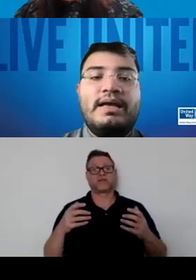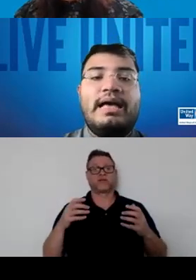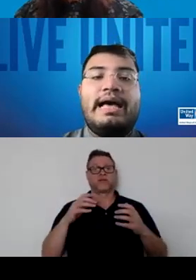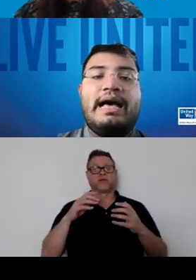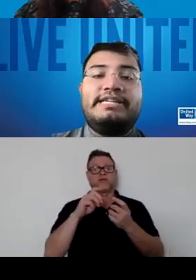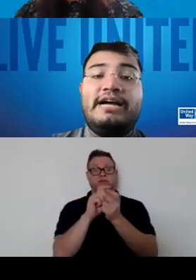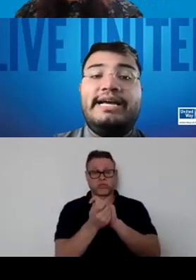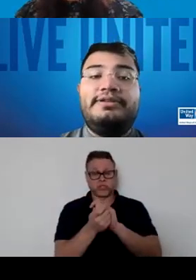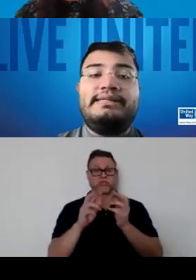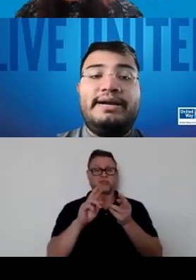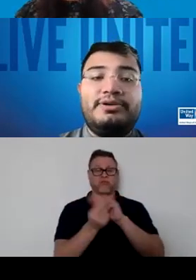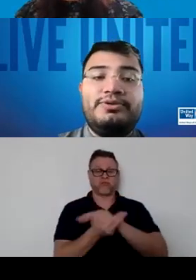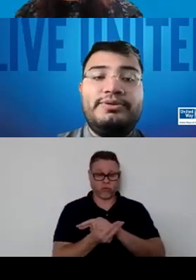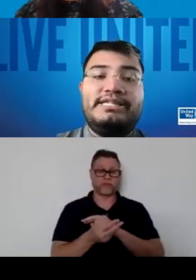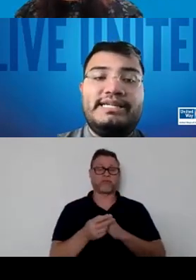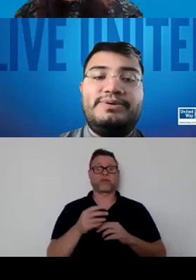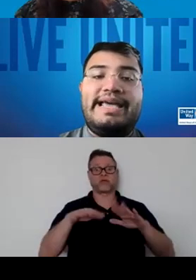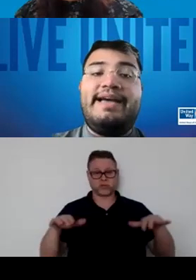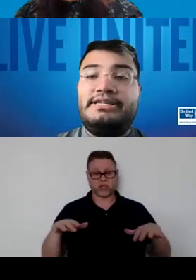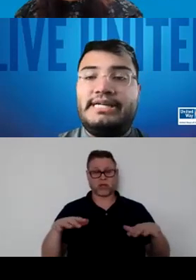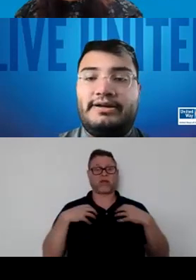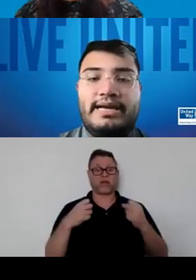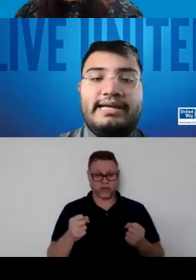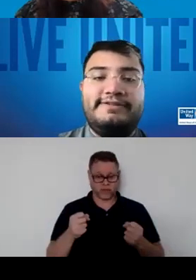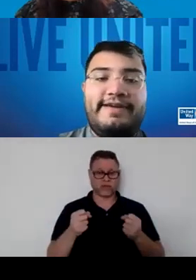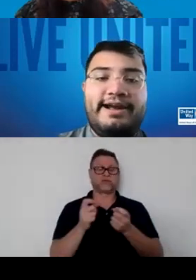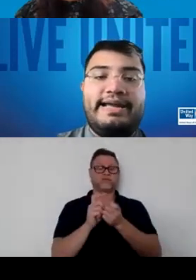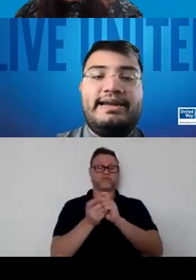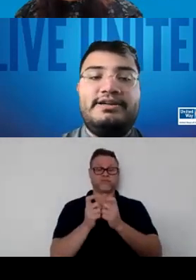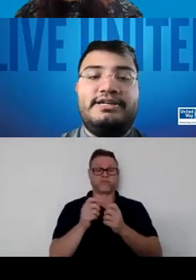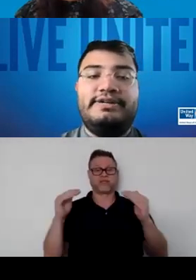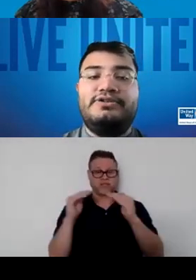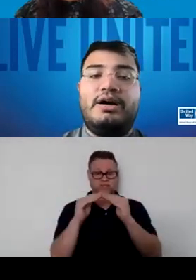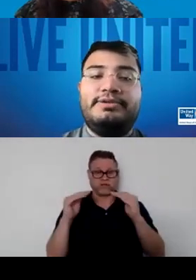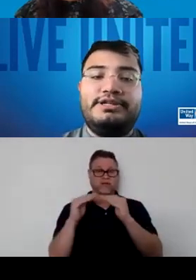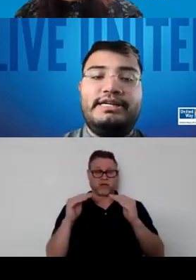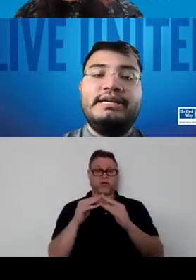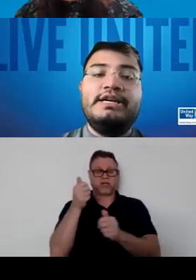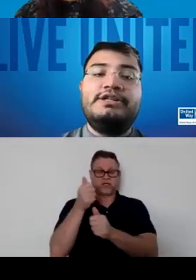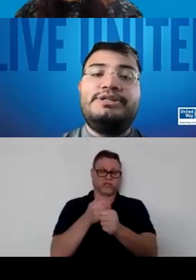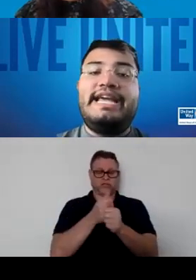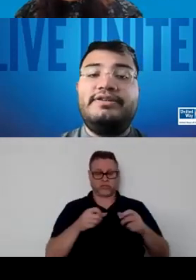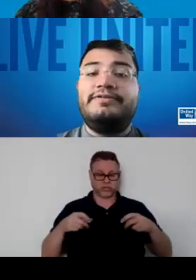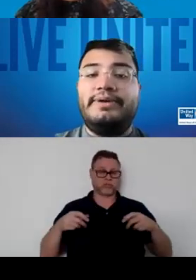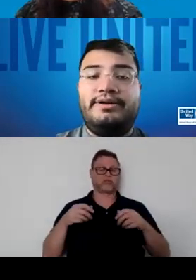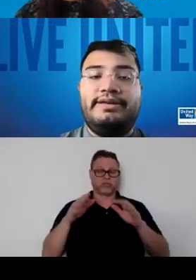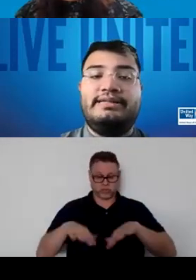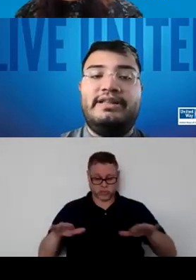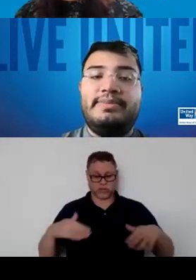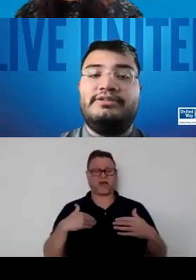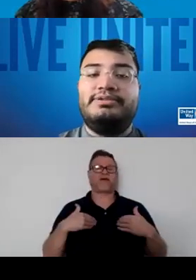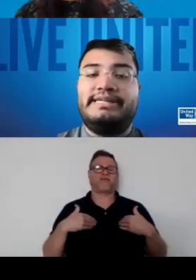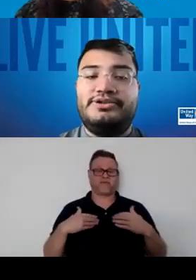reform. Child health is equitable and just when every child has a fair and intergenerational opportunity to attain their full health